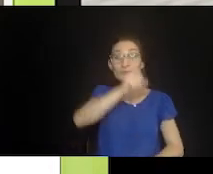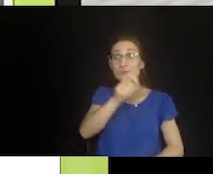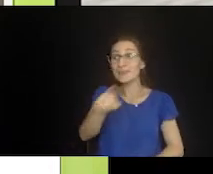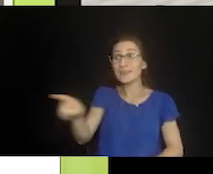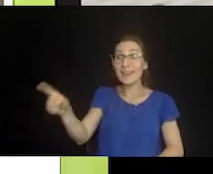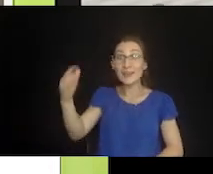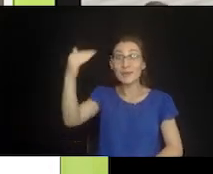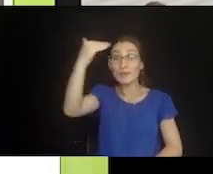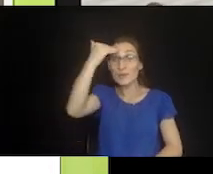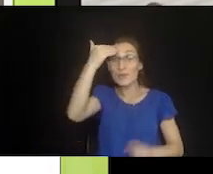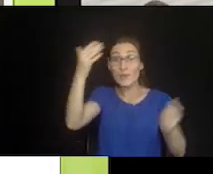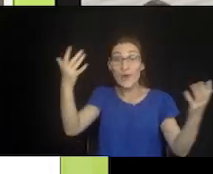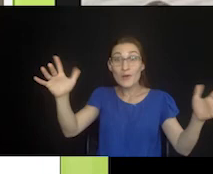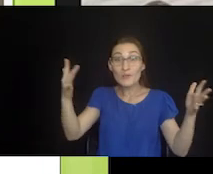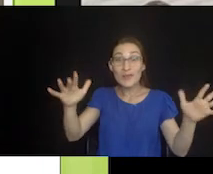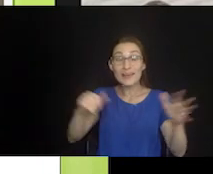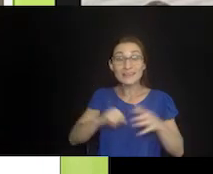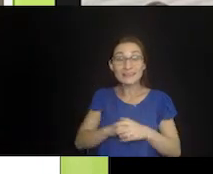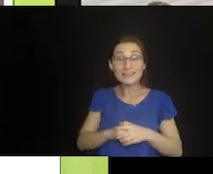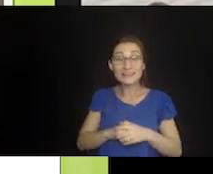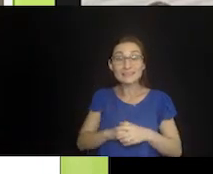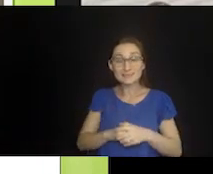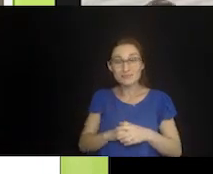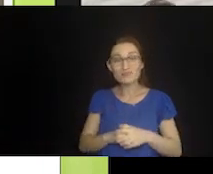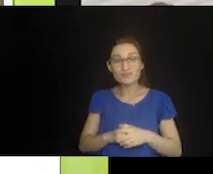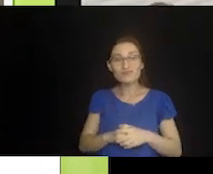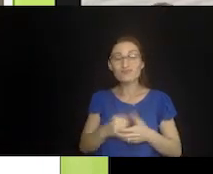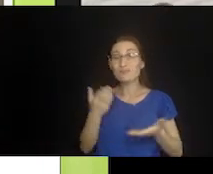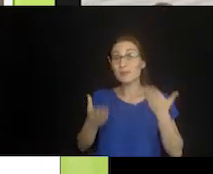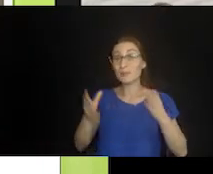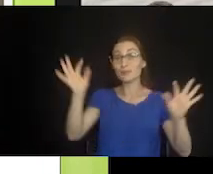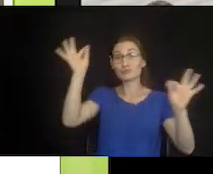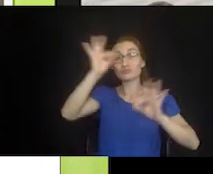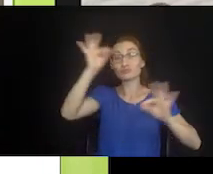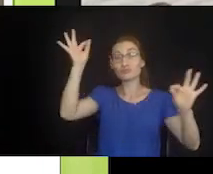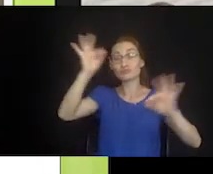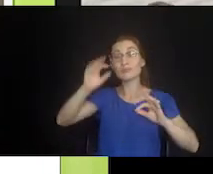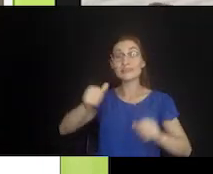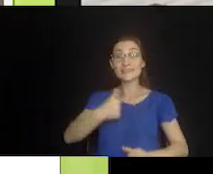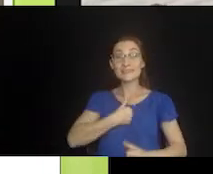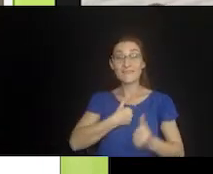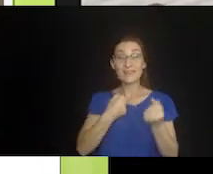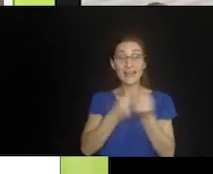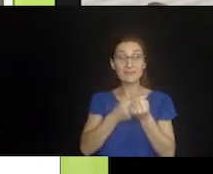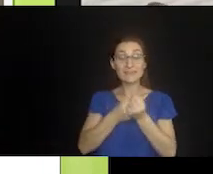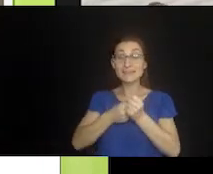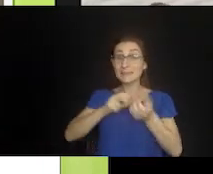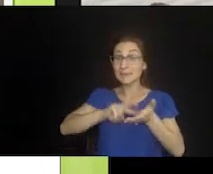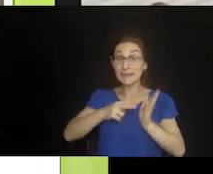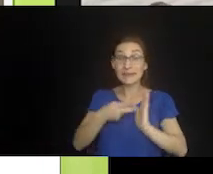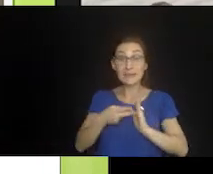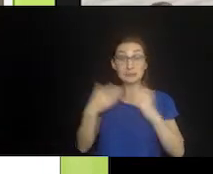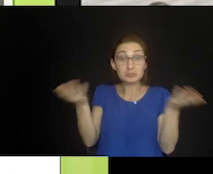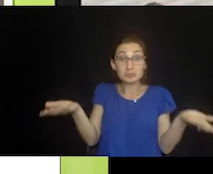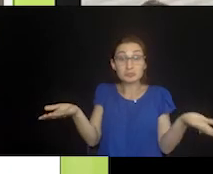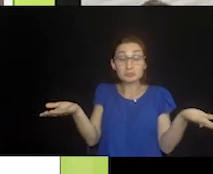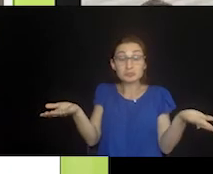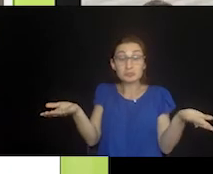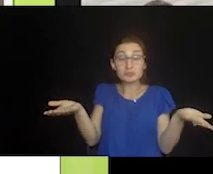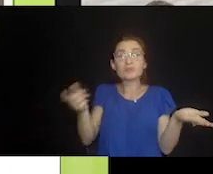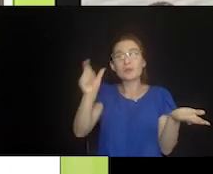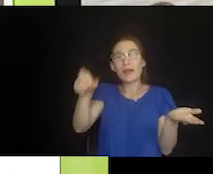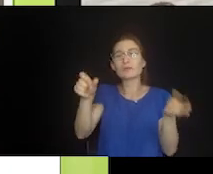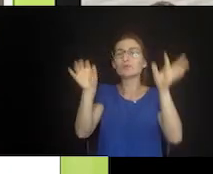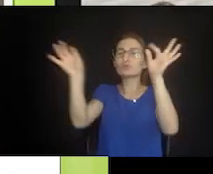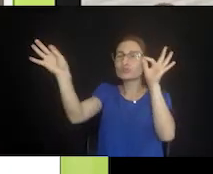doing. And you can't assume that somebody knows what advocacy or self-advocacy is. They may have never been involved